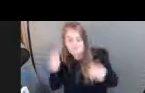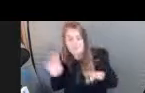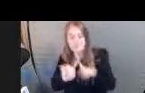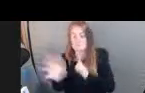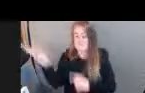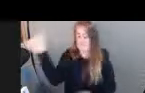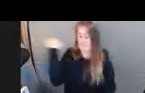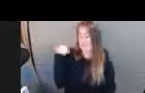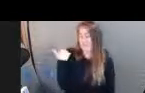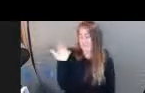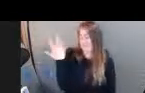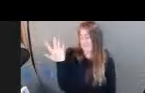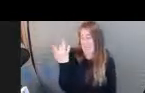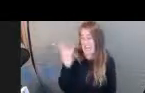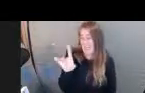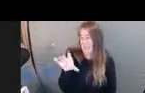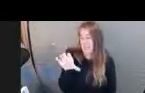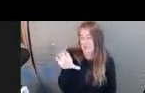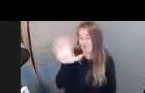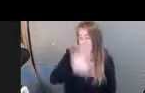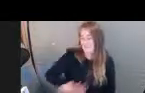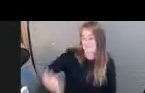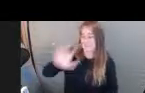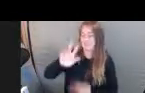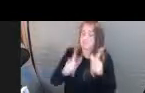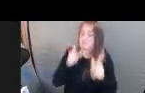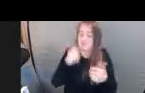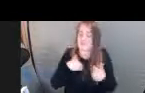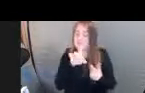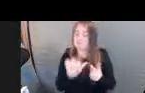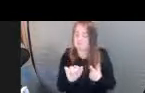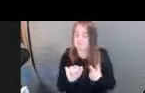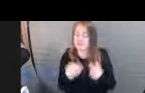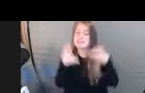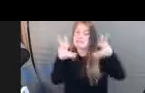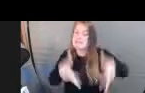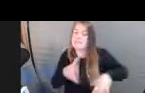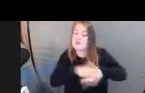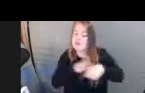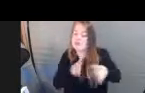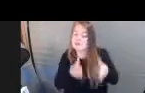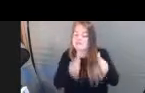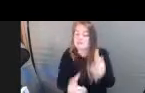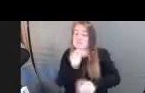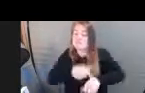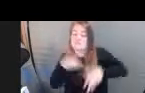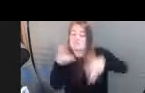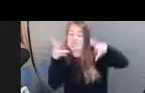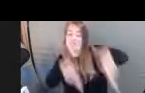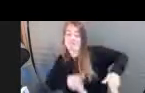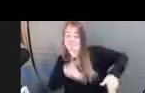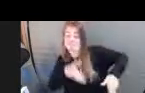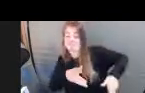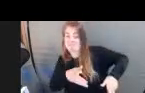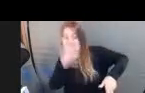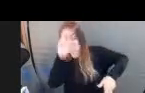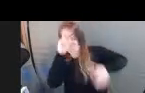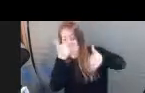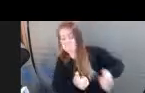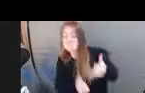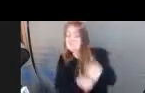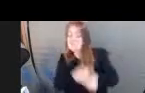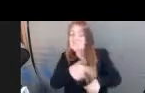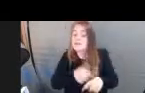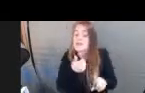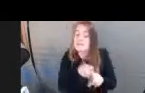in, say, the 1800s, when people with disabilities were left on the streets many times to fend for themselves, a lot of the times that they would become